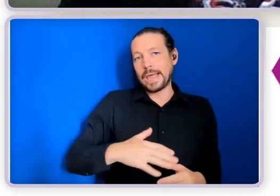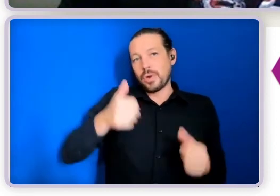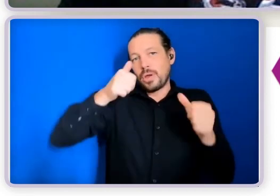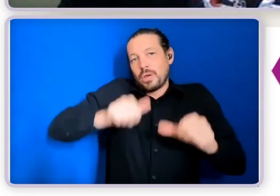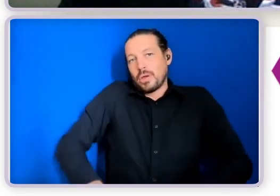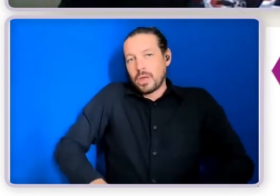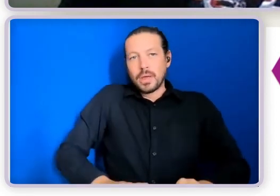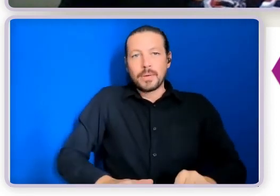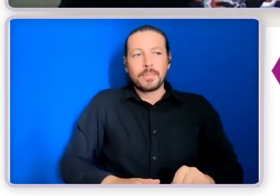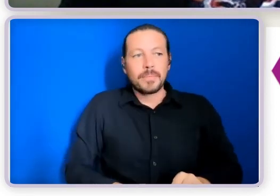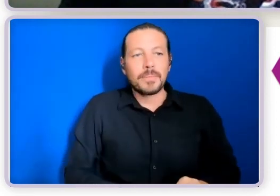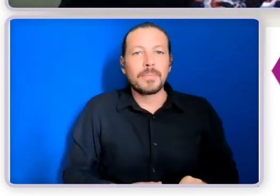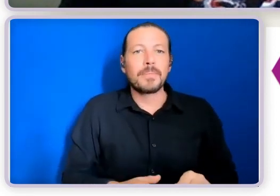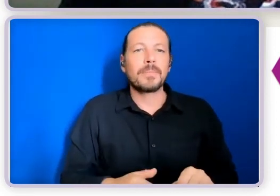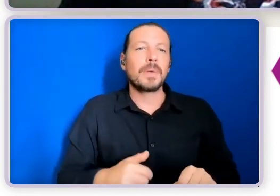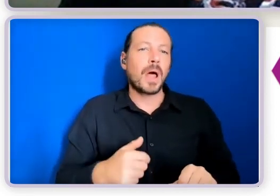suggest that is